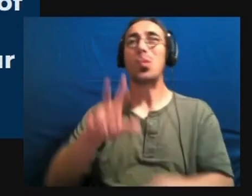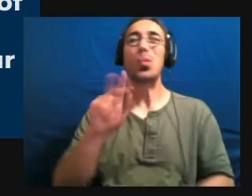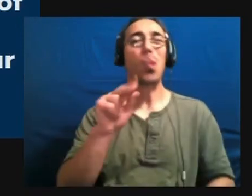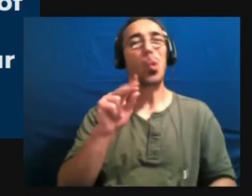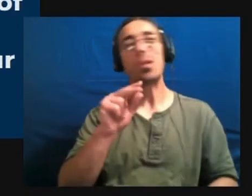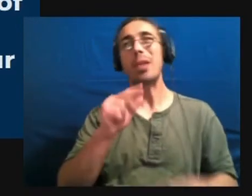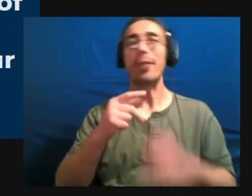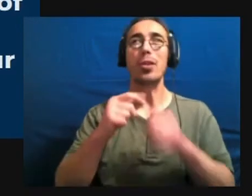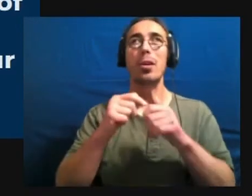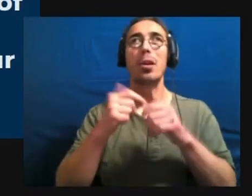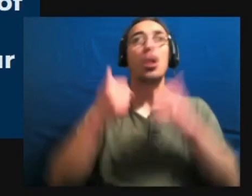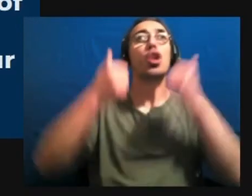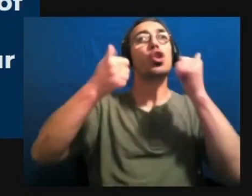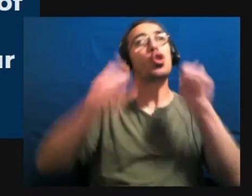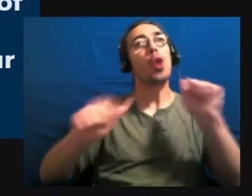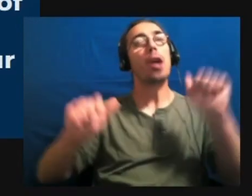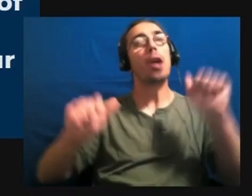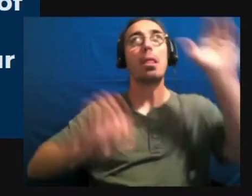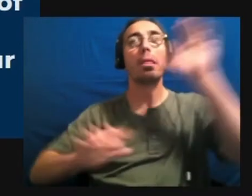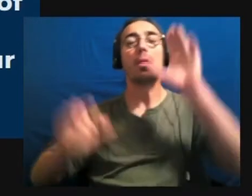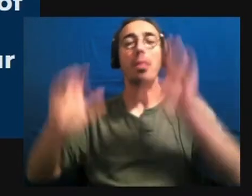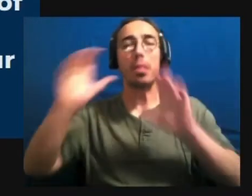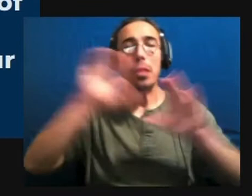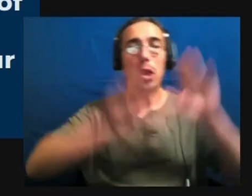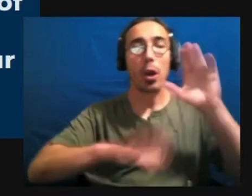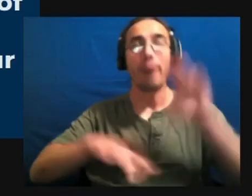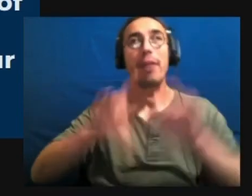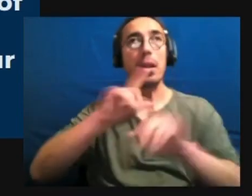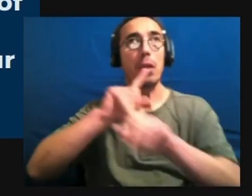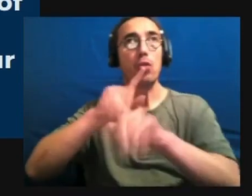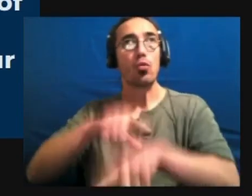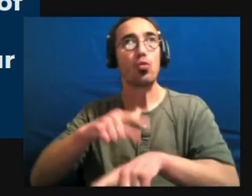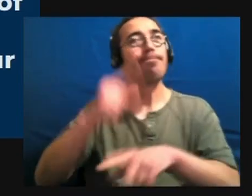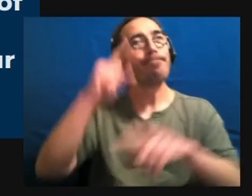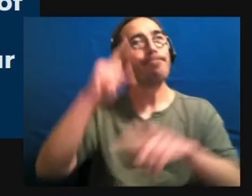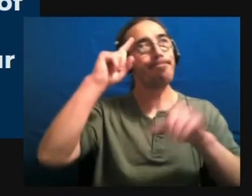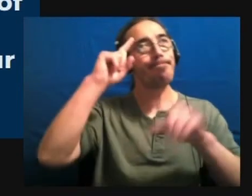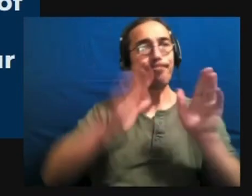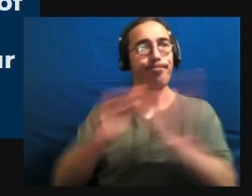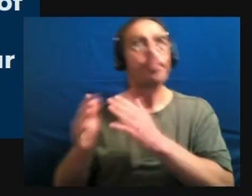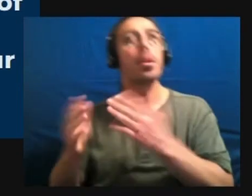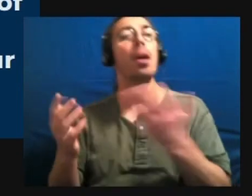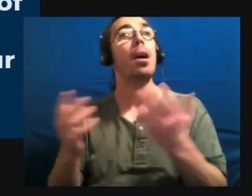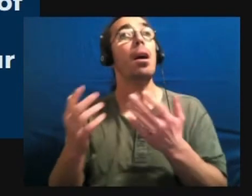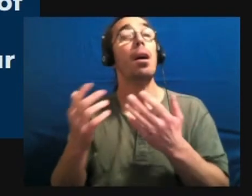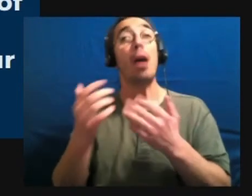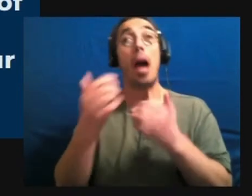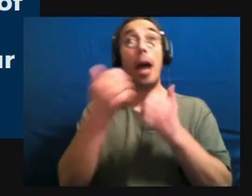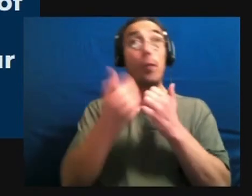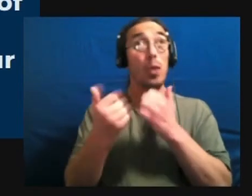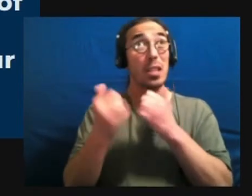process. It was actually just last year that I learned that not everyone does that.